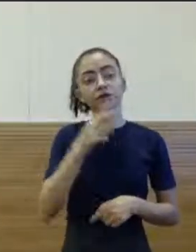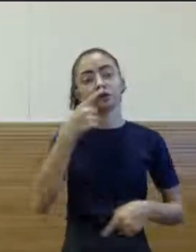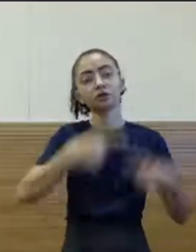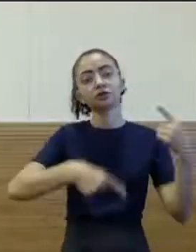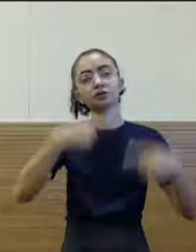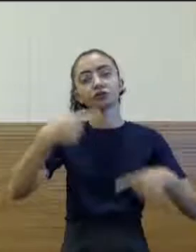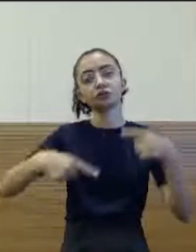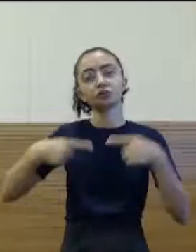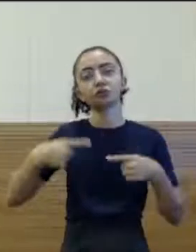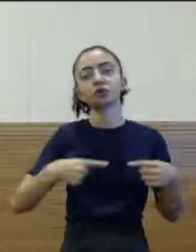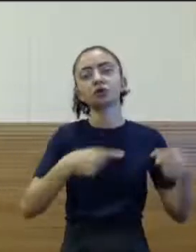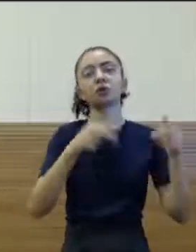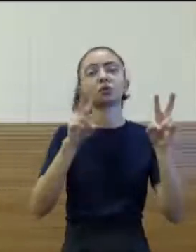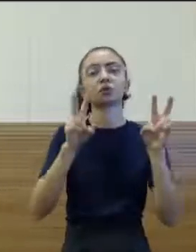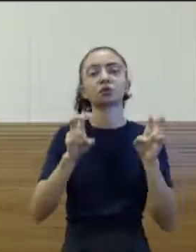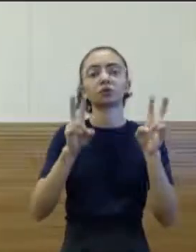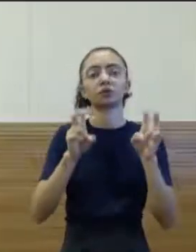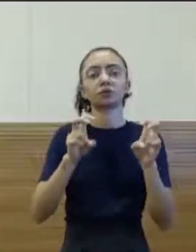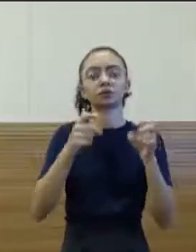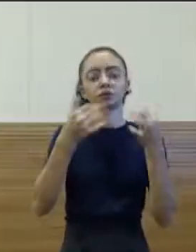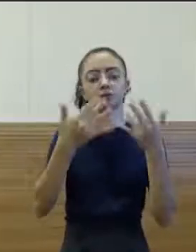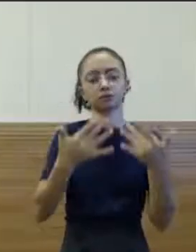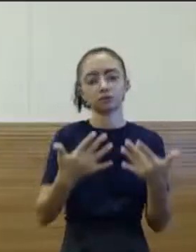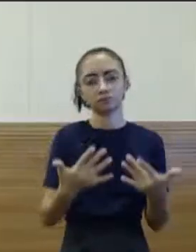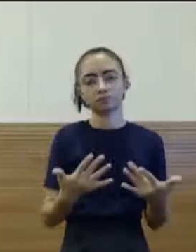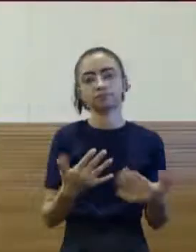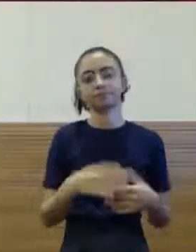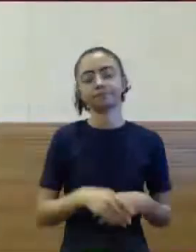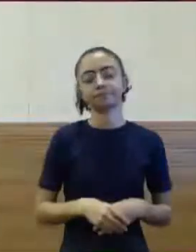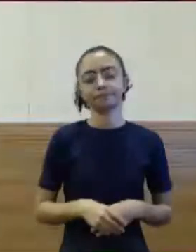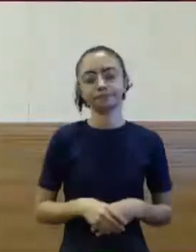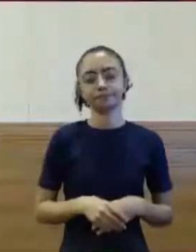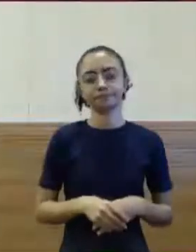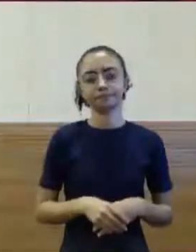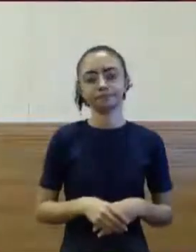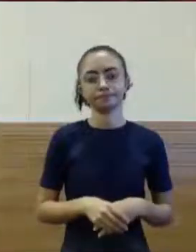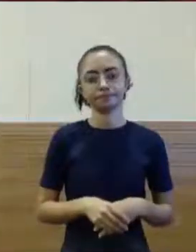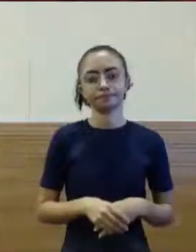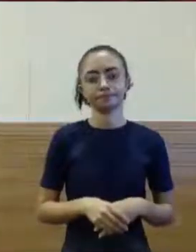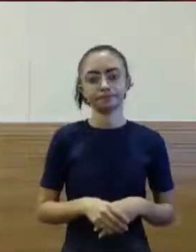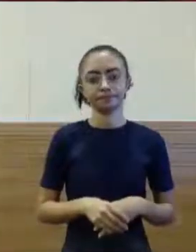the discussions to be able to answer your questions. Thank you.